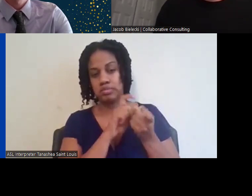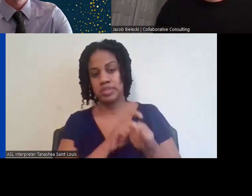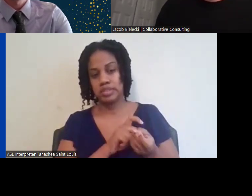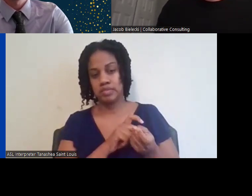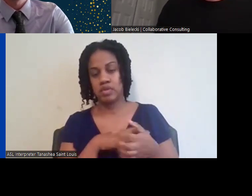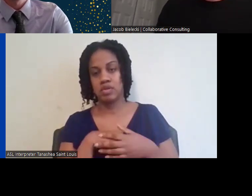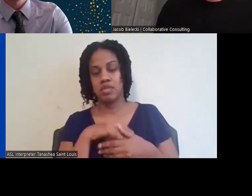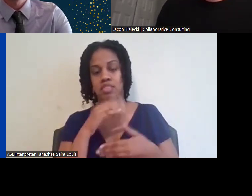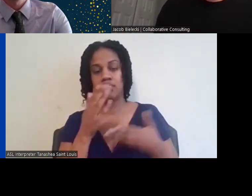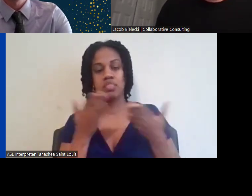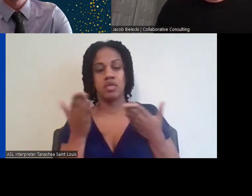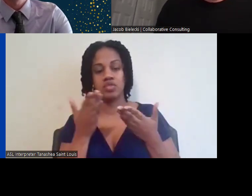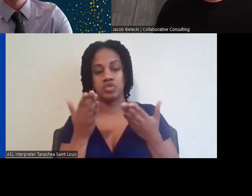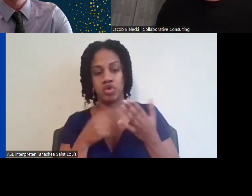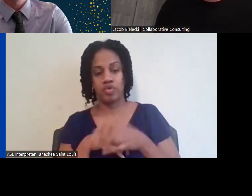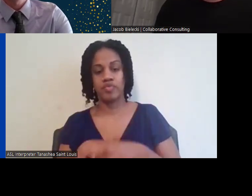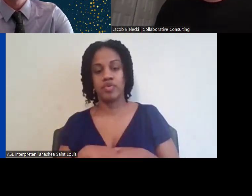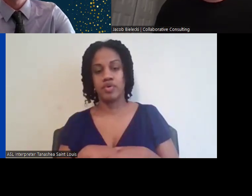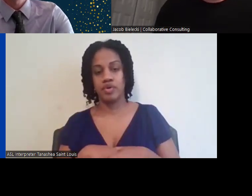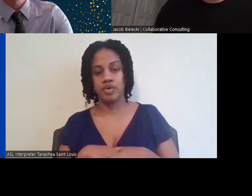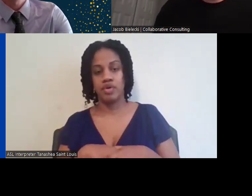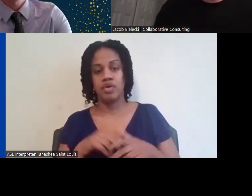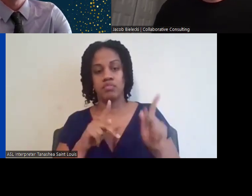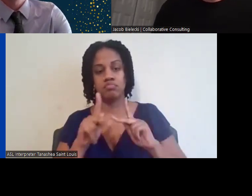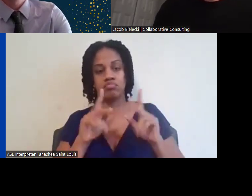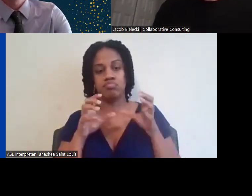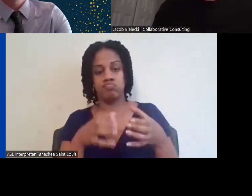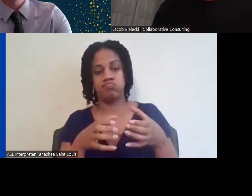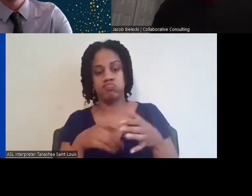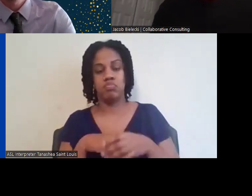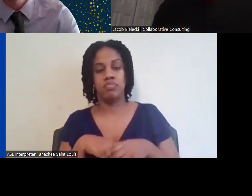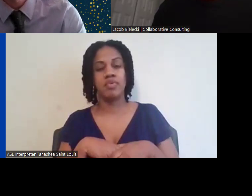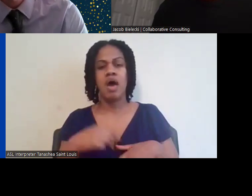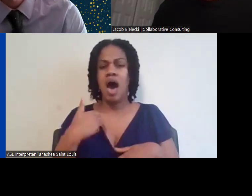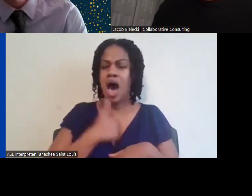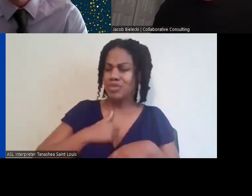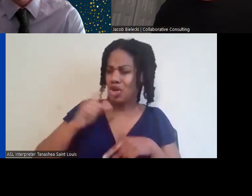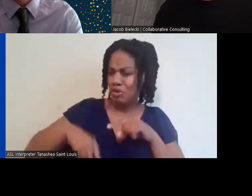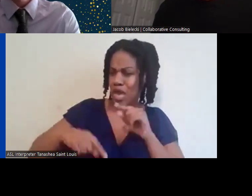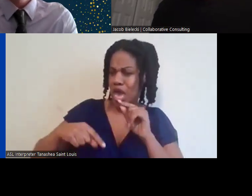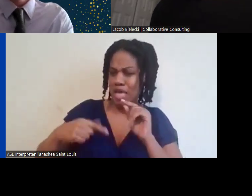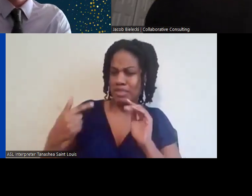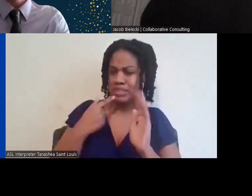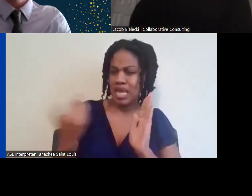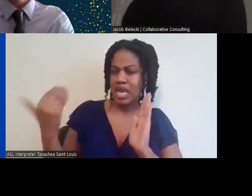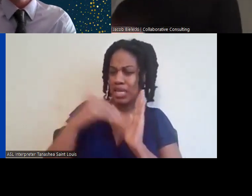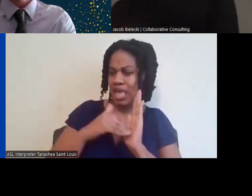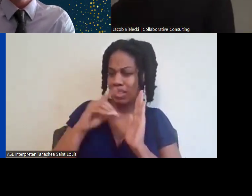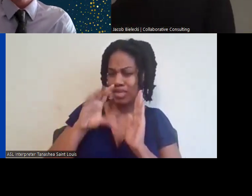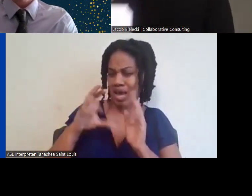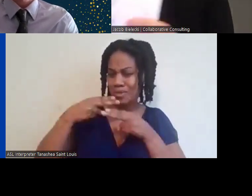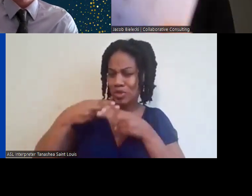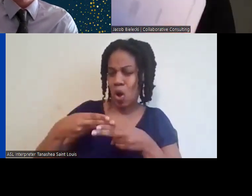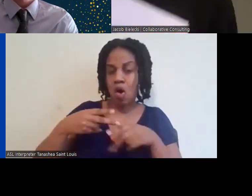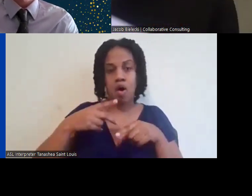did serve the populations you speak of. And I'm sorry, can you repeat what that document is called? I